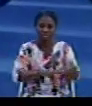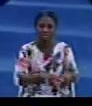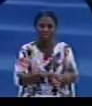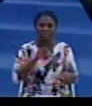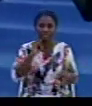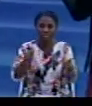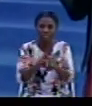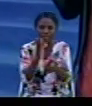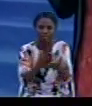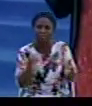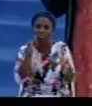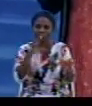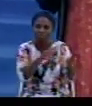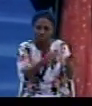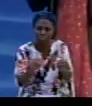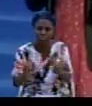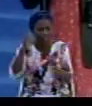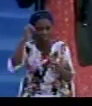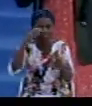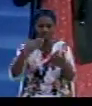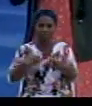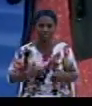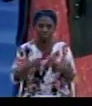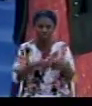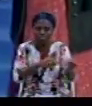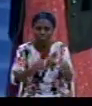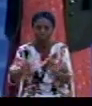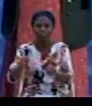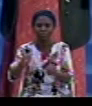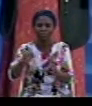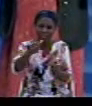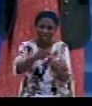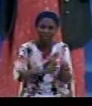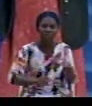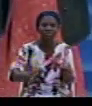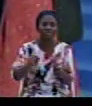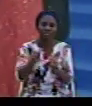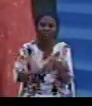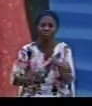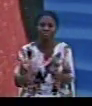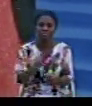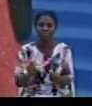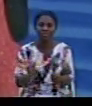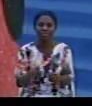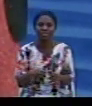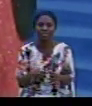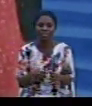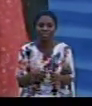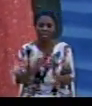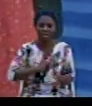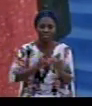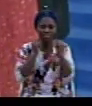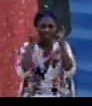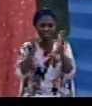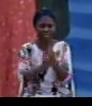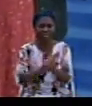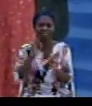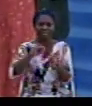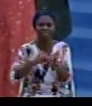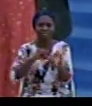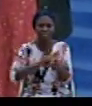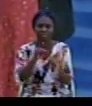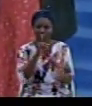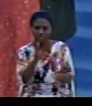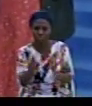move everywhere. I said, is it real? I'm seeing this thing for the first time, really. So then he was started moving. The whole of area over there